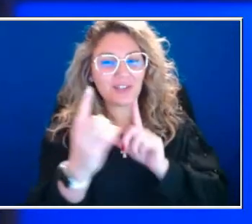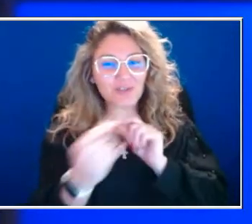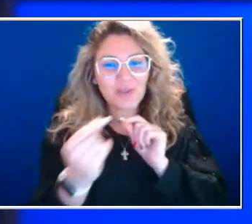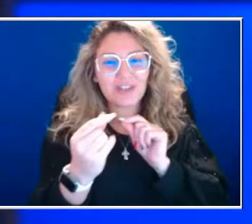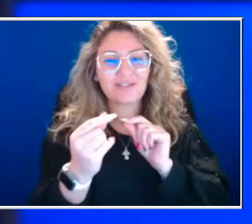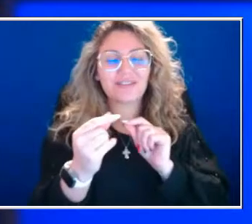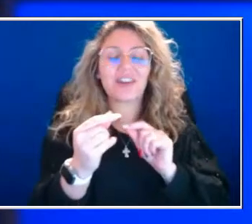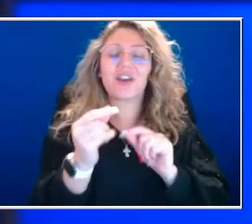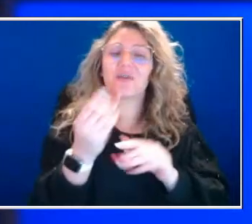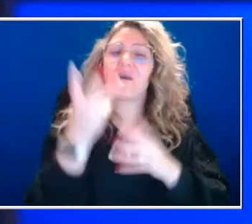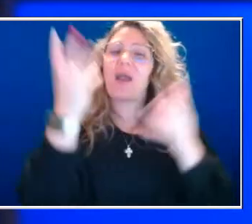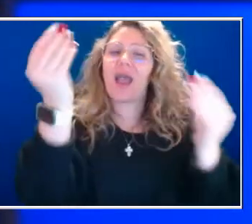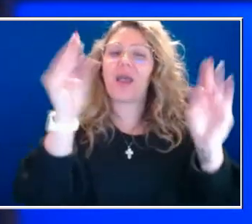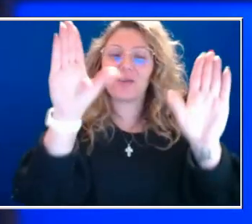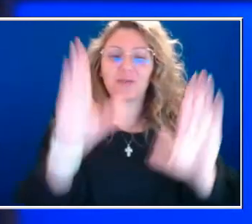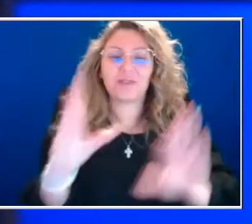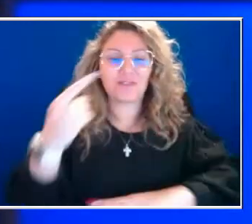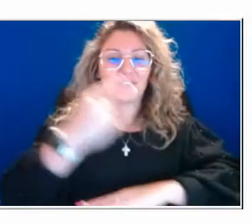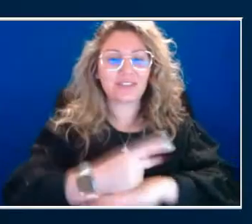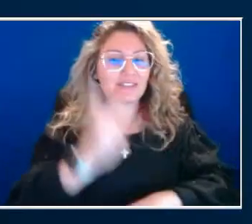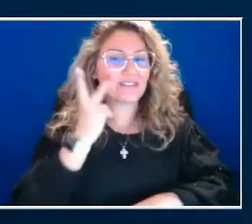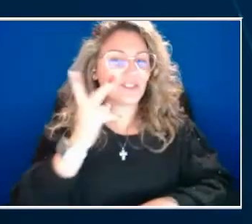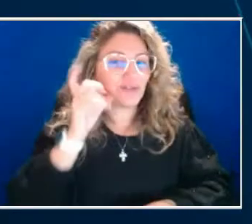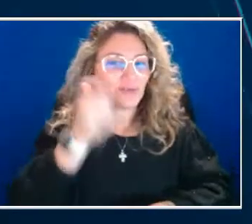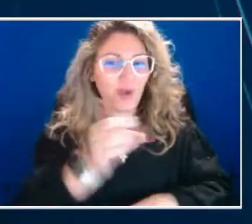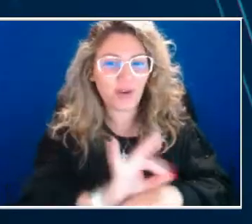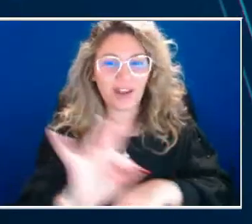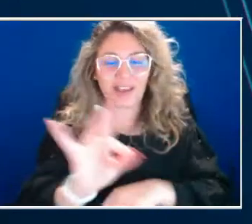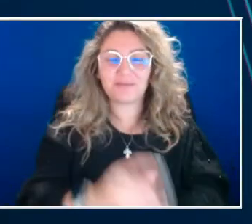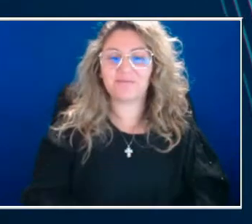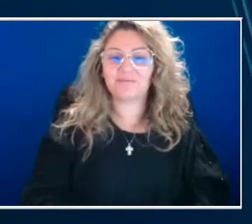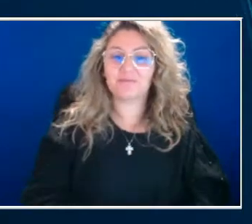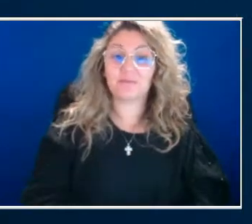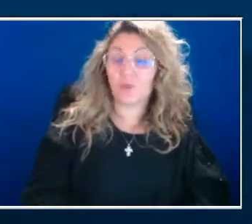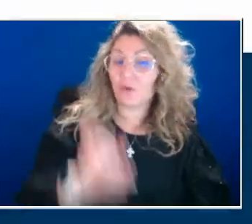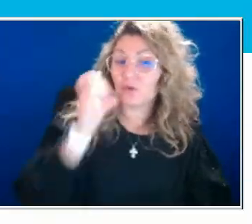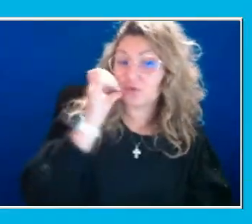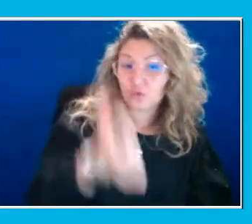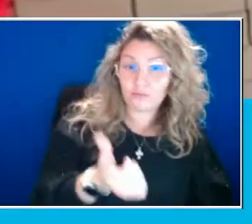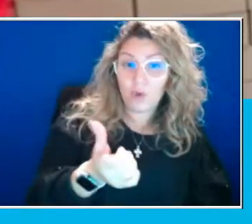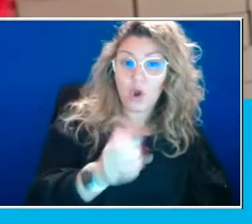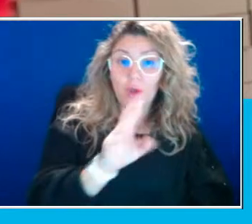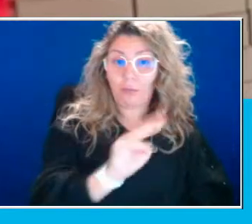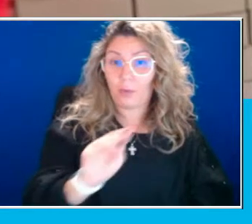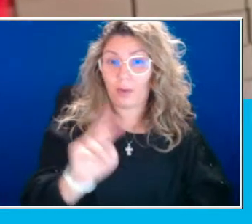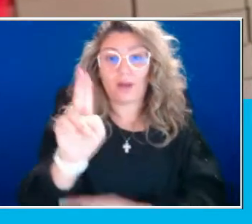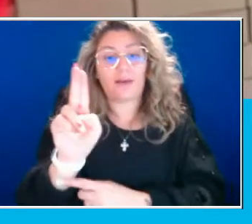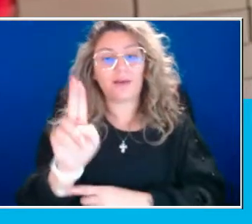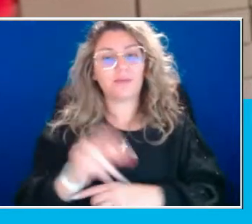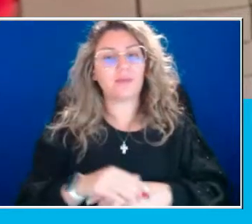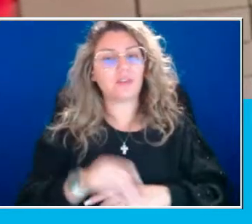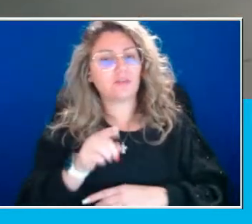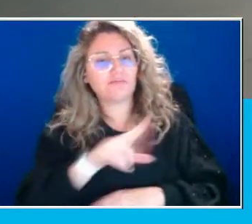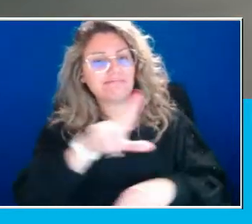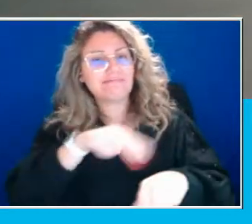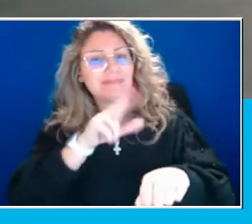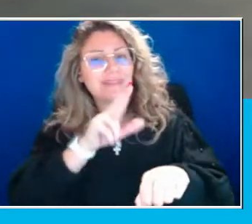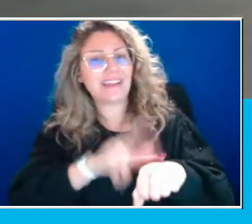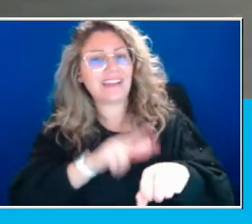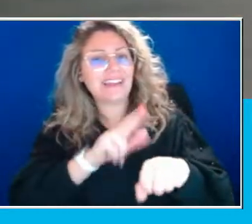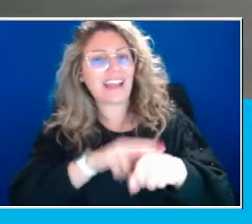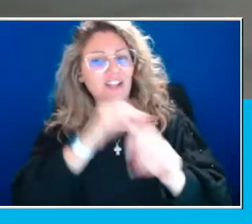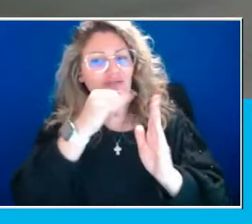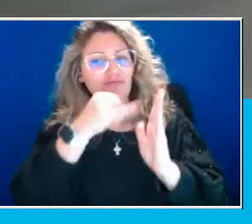day, and we'll see you back here tomorrow at 8. Coming up tomorrow on the Morning Medical Update. She's a nationally acclaimed artist who created